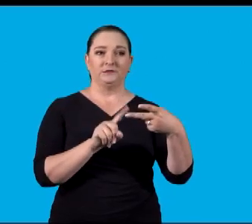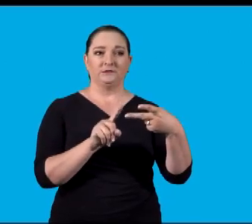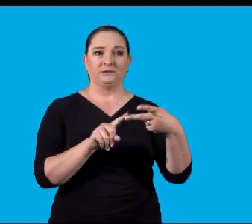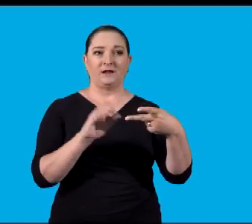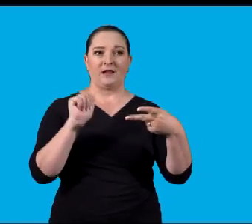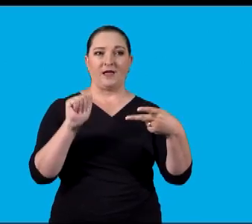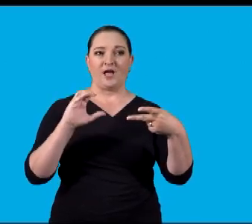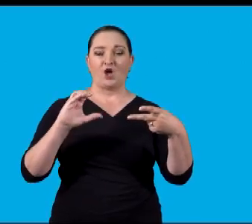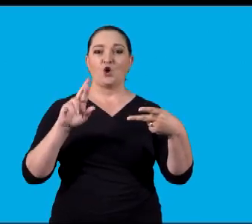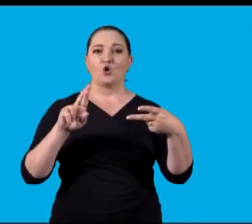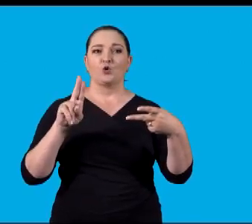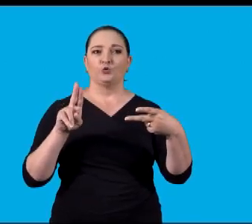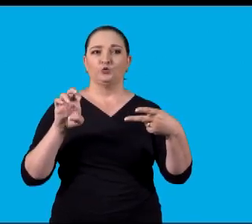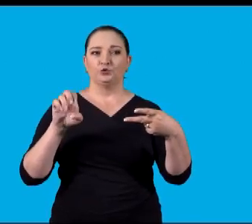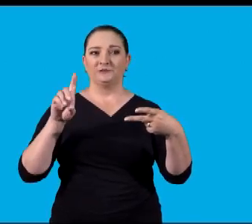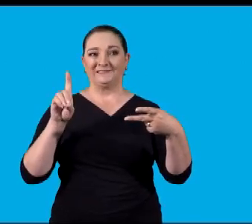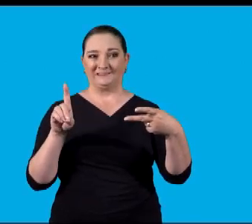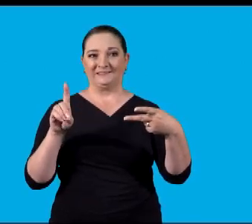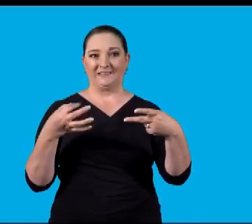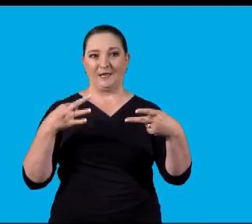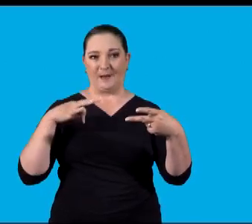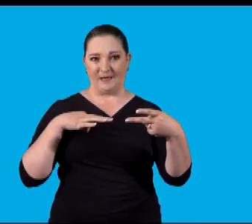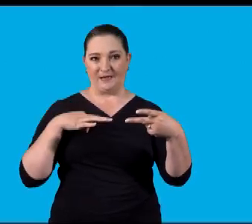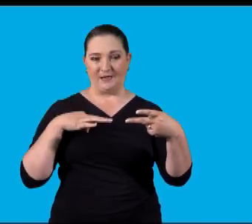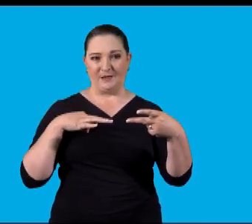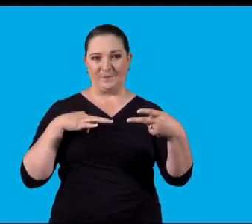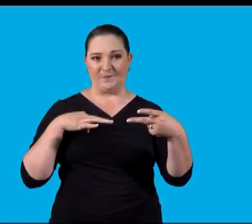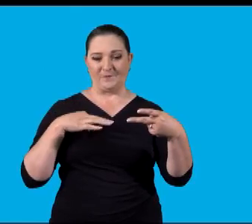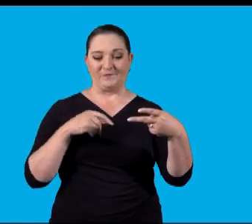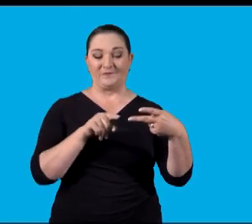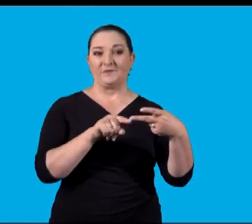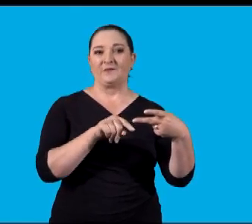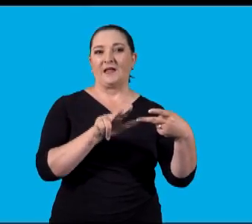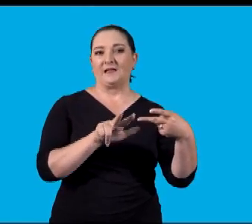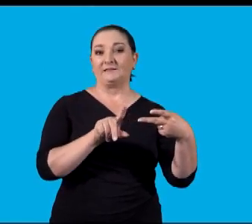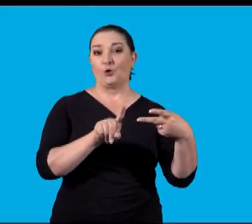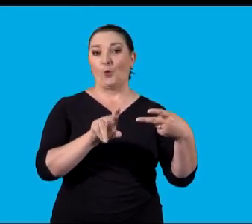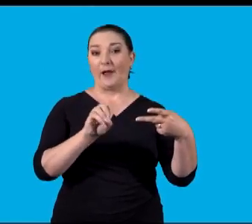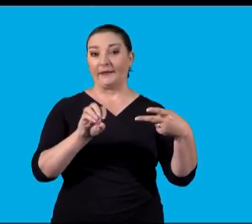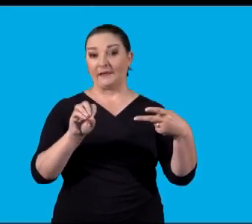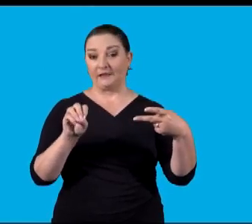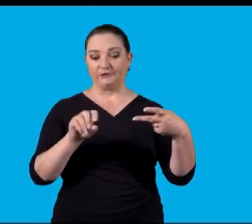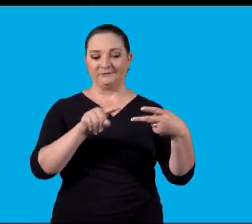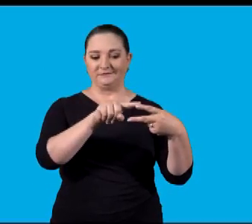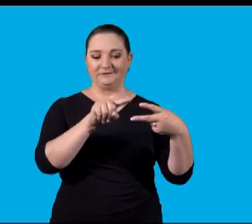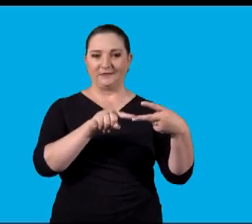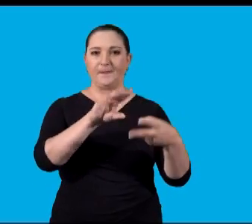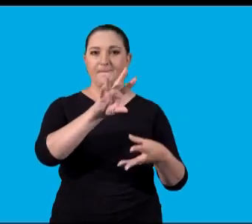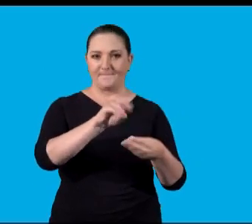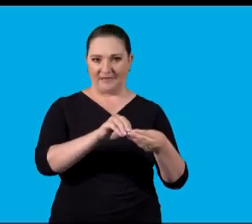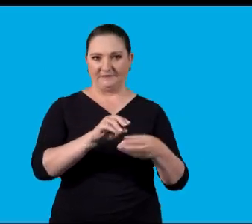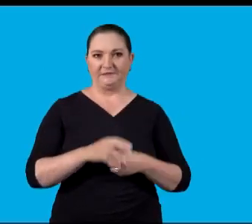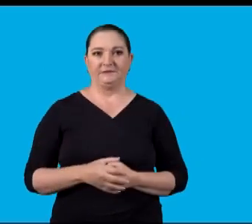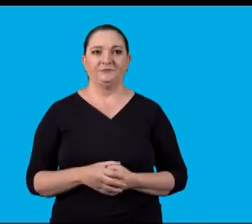is your accrued income. So you're adding these two figures, 342 plus 81,000,